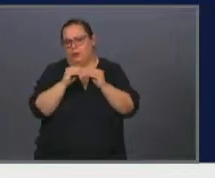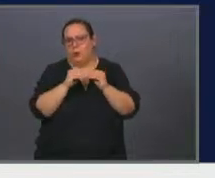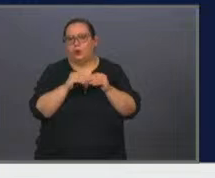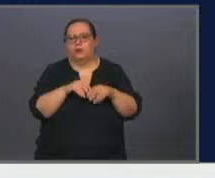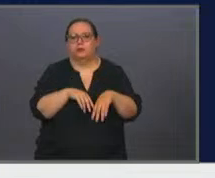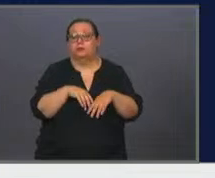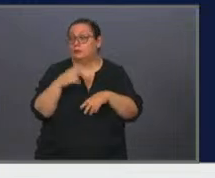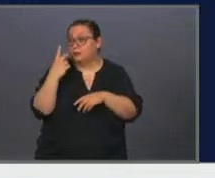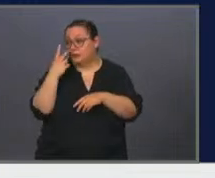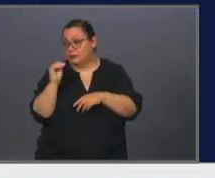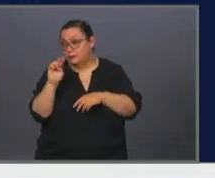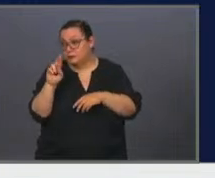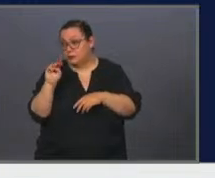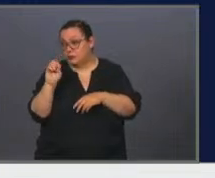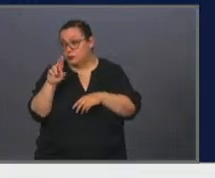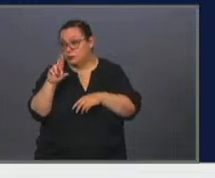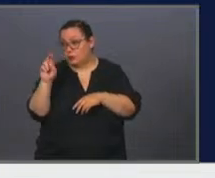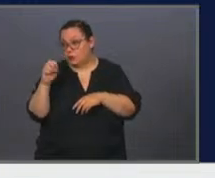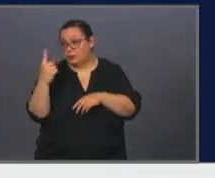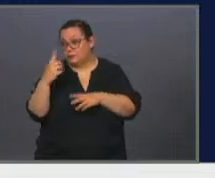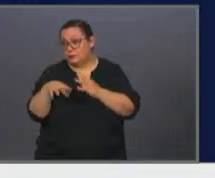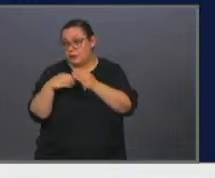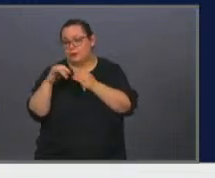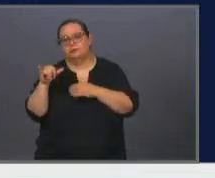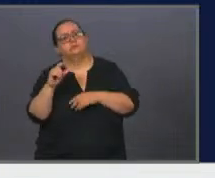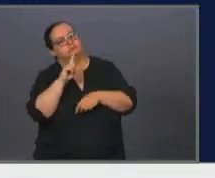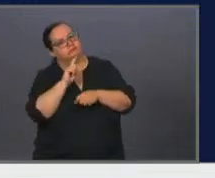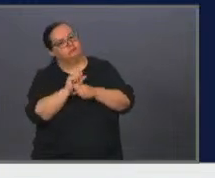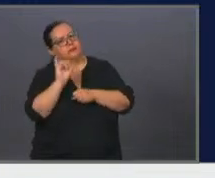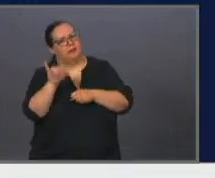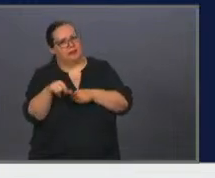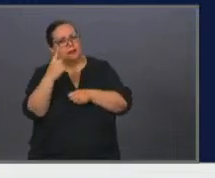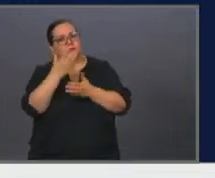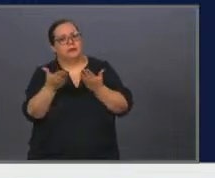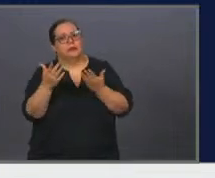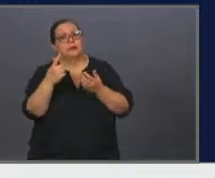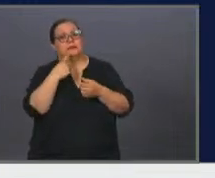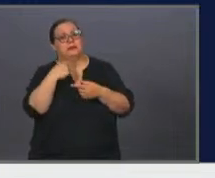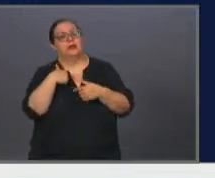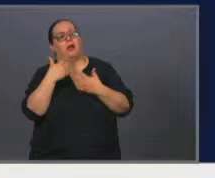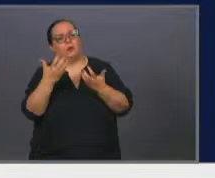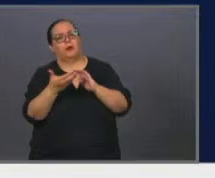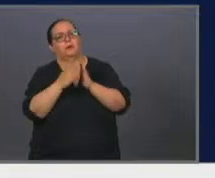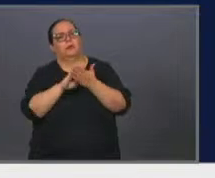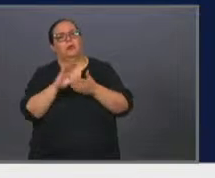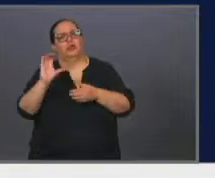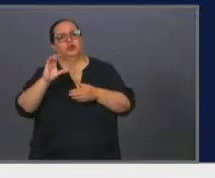that. Absolutely. This is one of those things, when I said I wanted to be a conservative